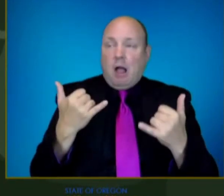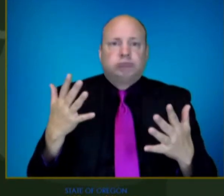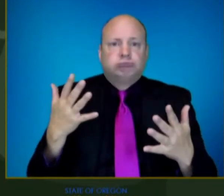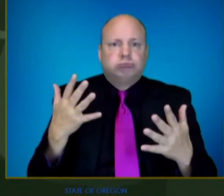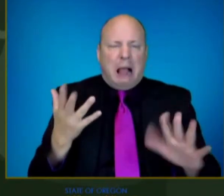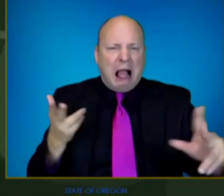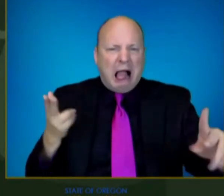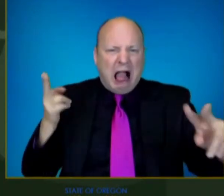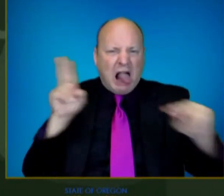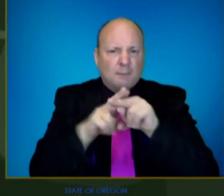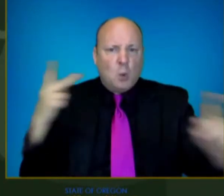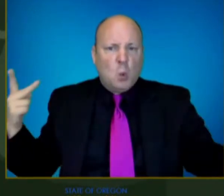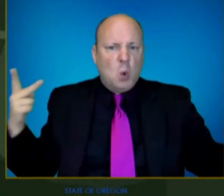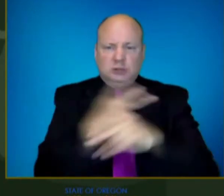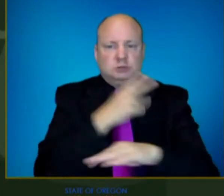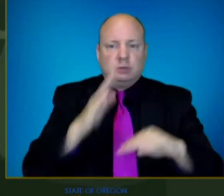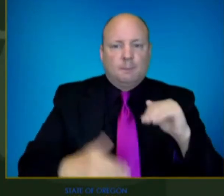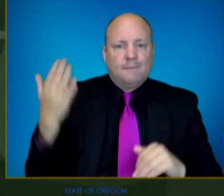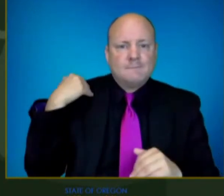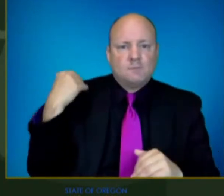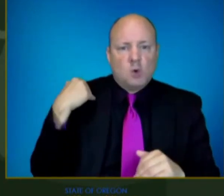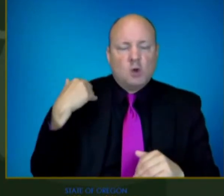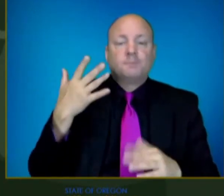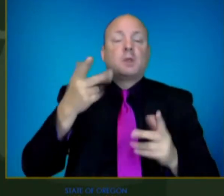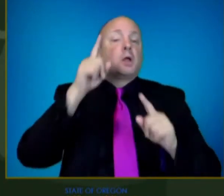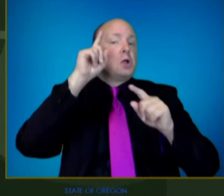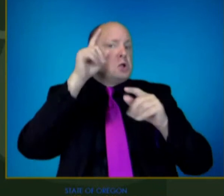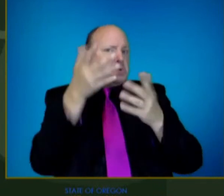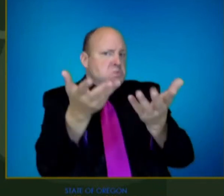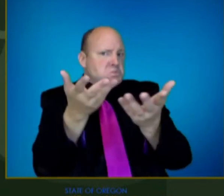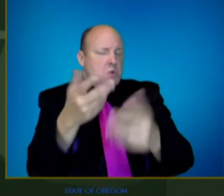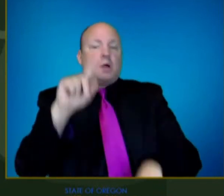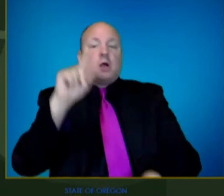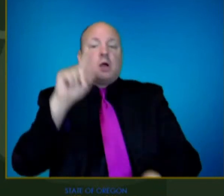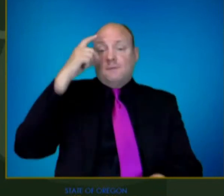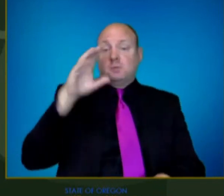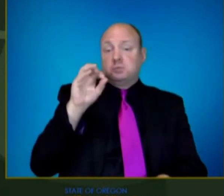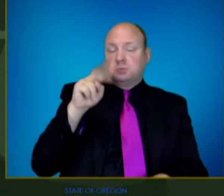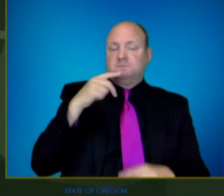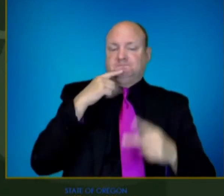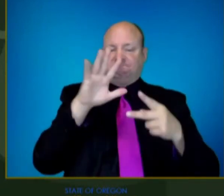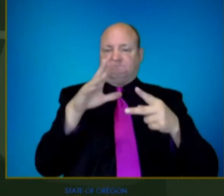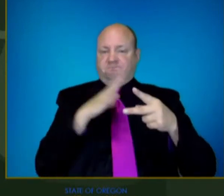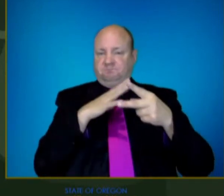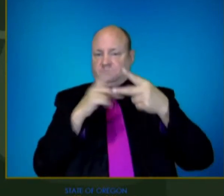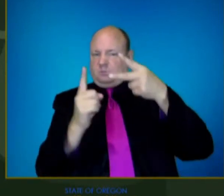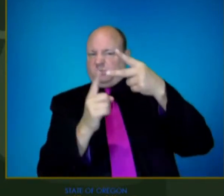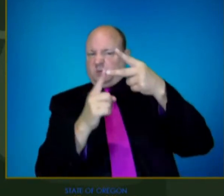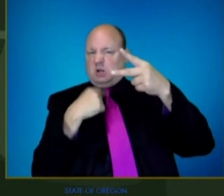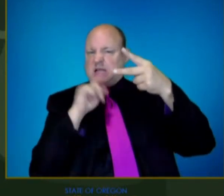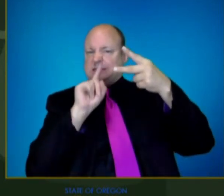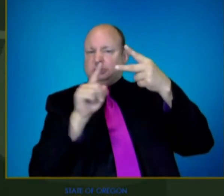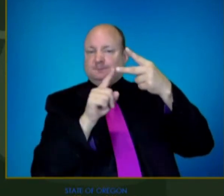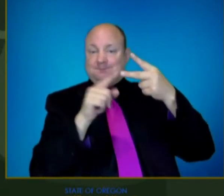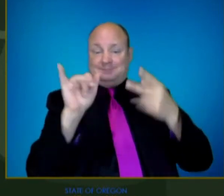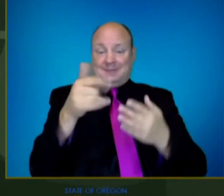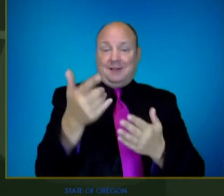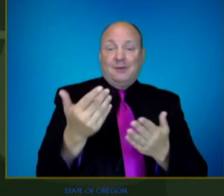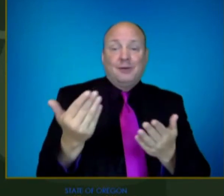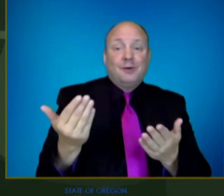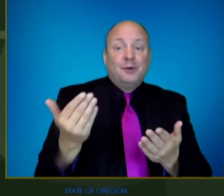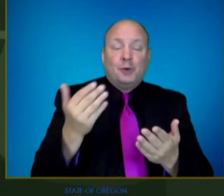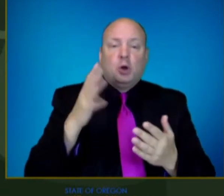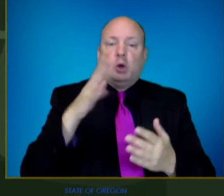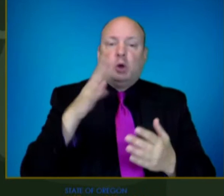So I'll respond to your last question first. Did we reopen too soon? No. Delta has